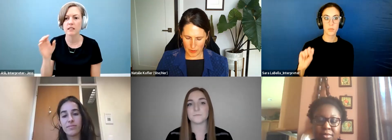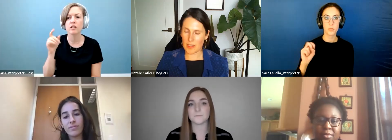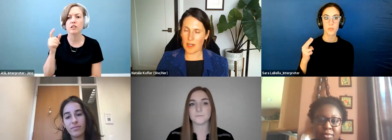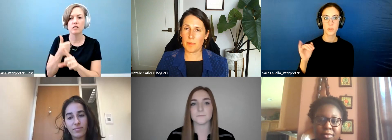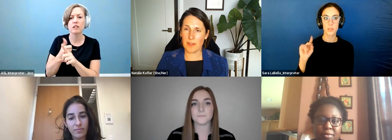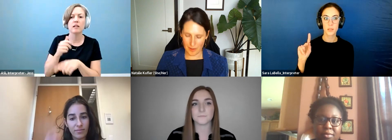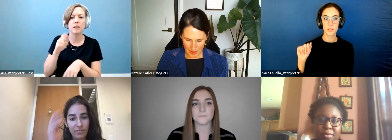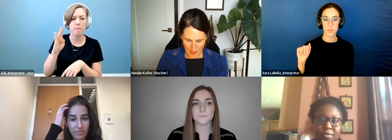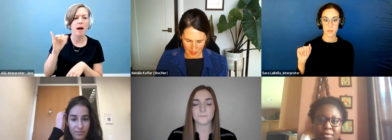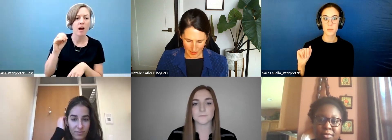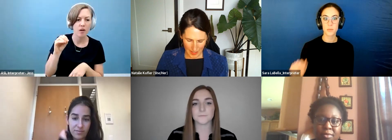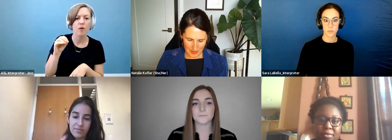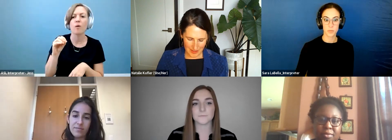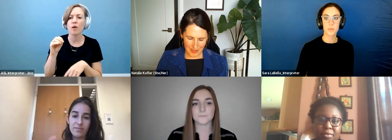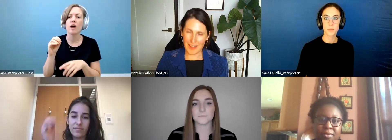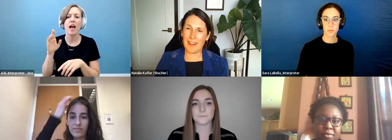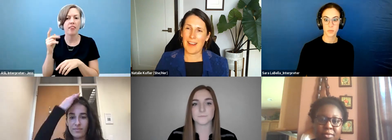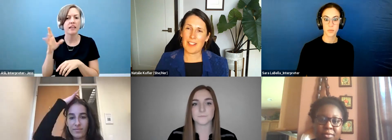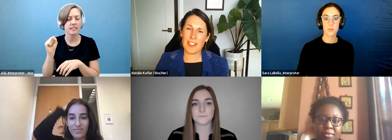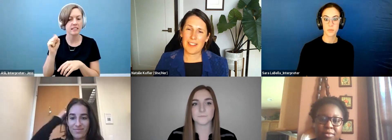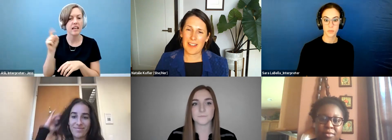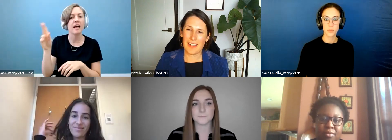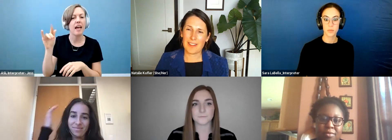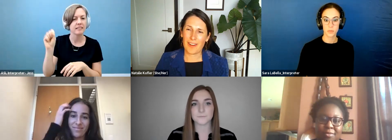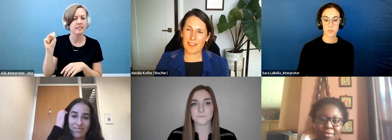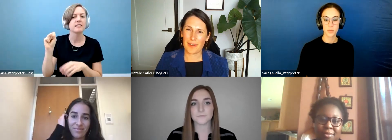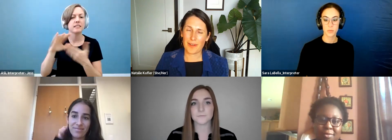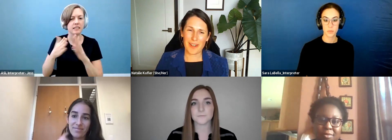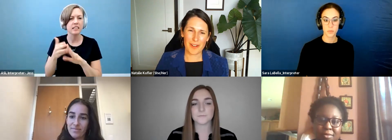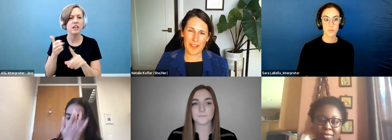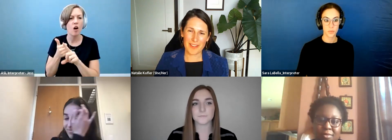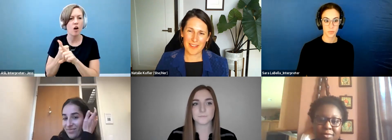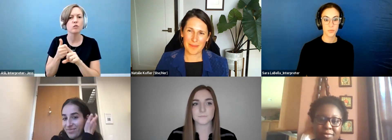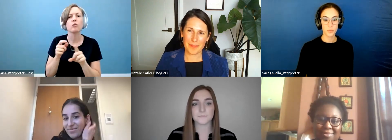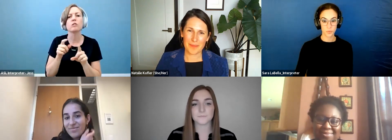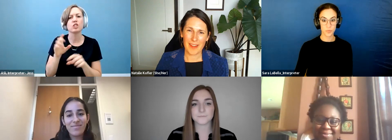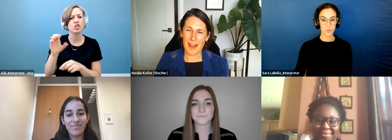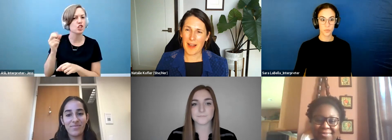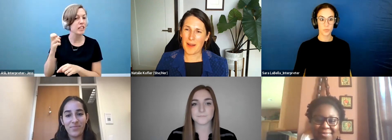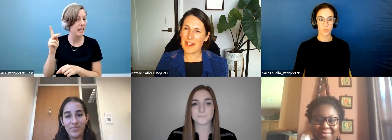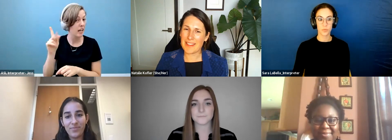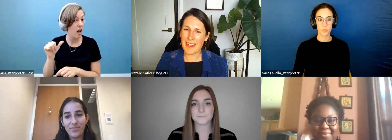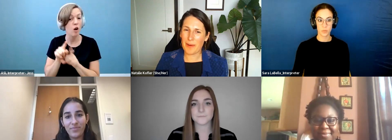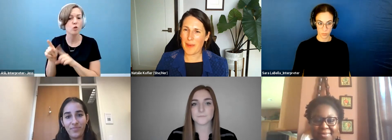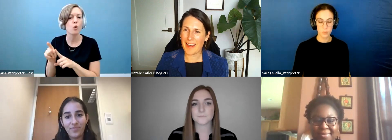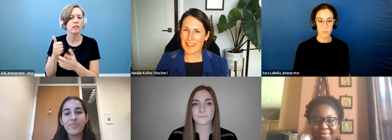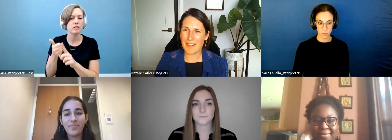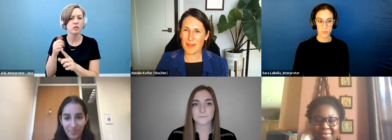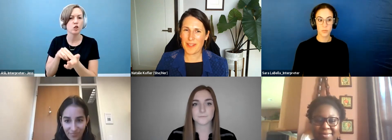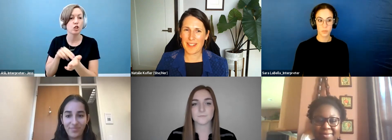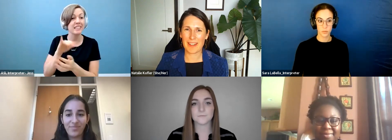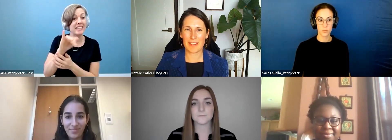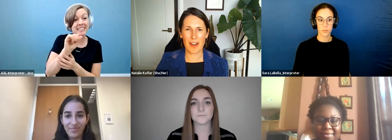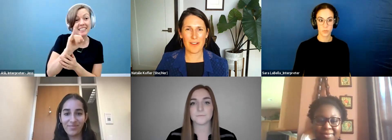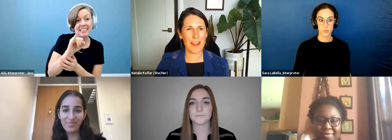Children's Mercy Hospital in Kansas City. And Shika is also a nurse. Izzy, I will pass it to